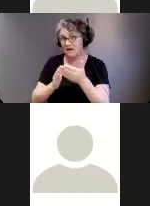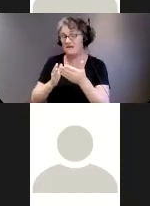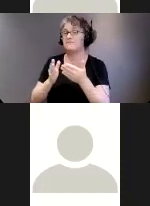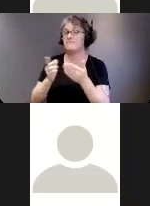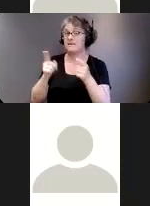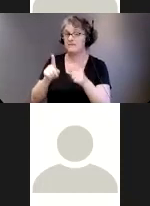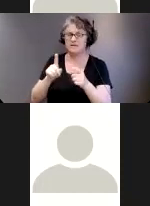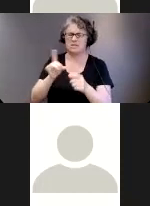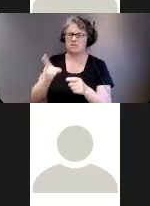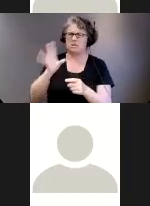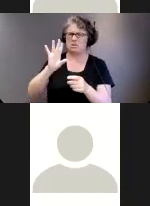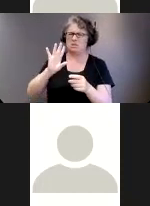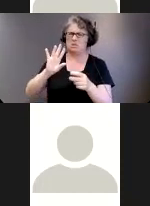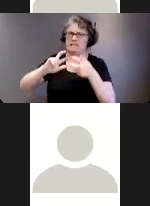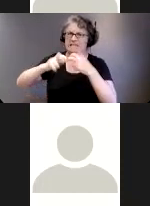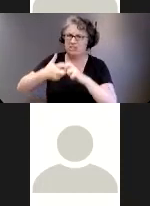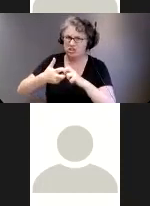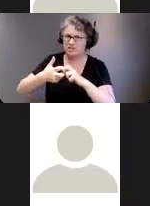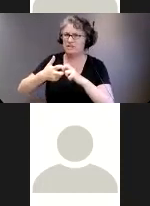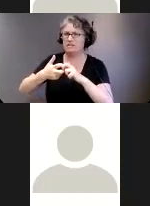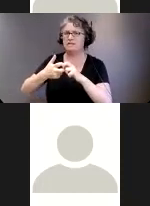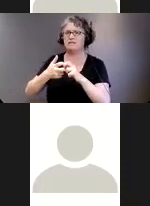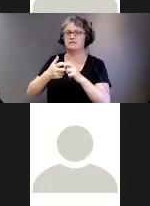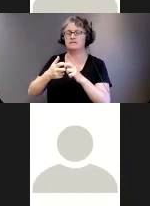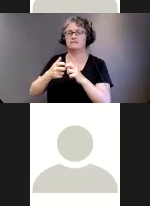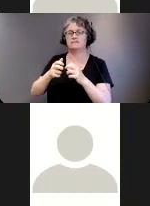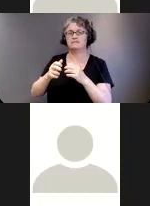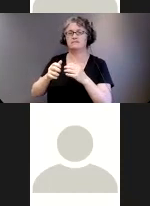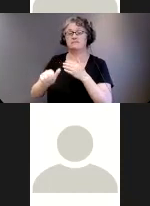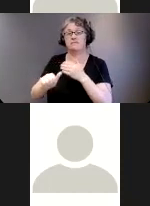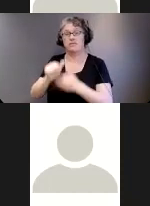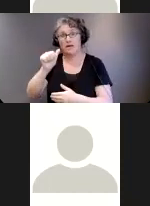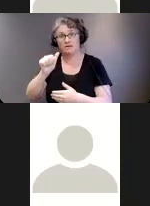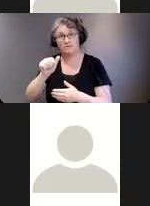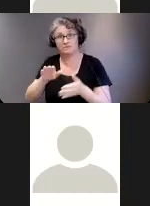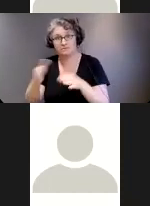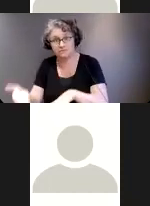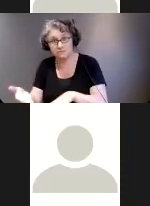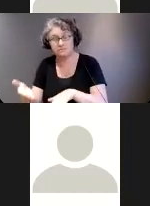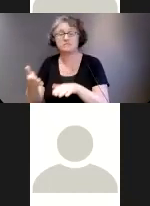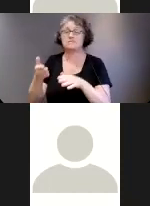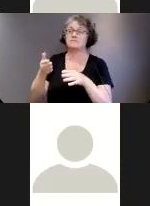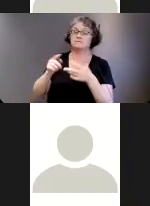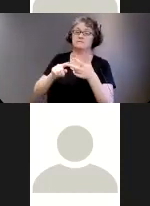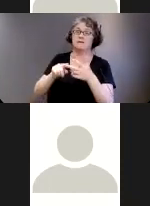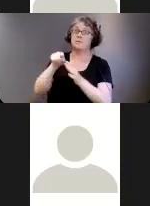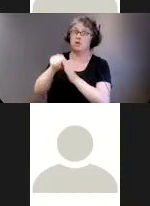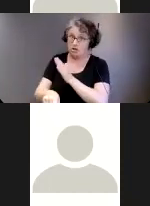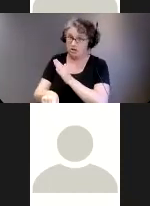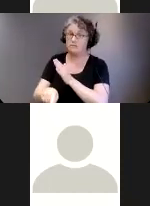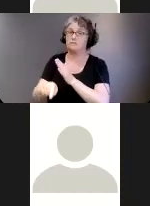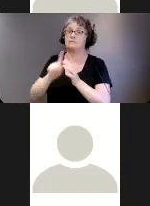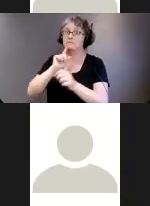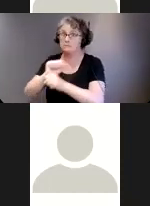of injuries, in fatal threats, or in femicide. So changes in behavior, being